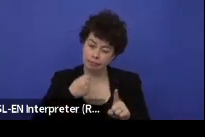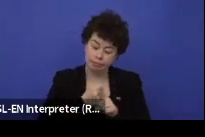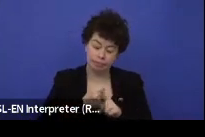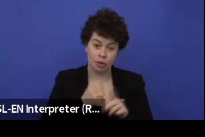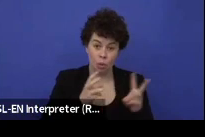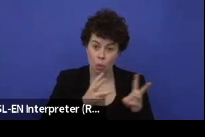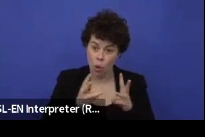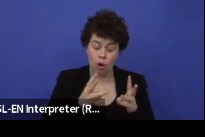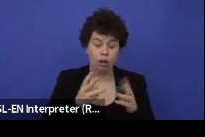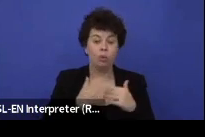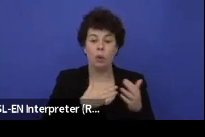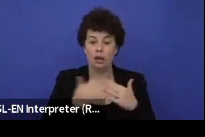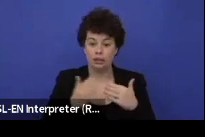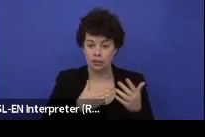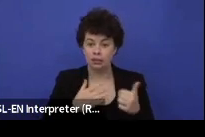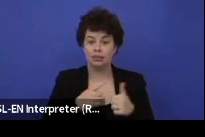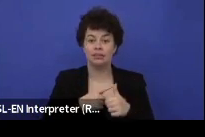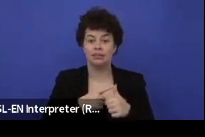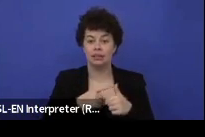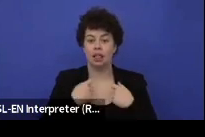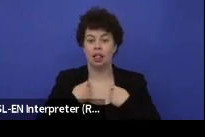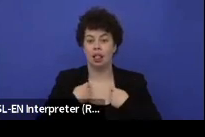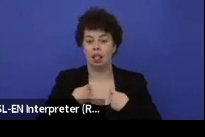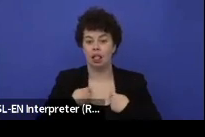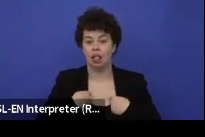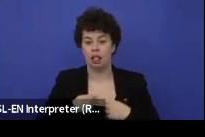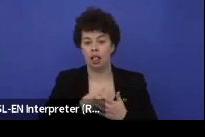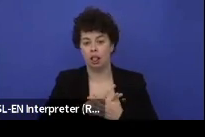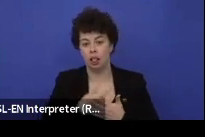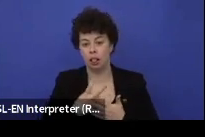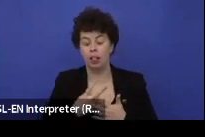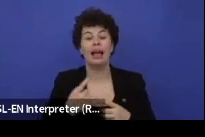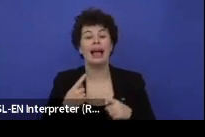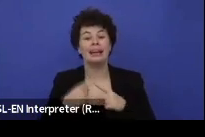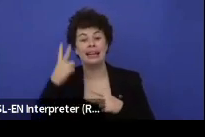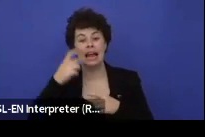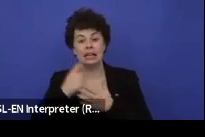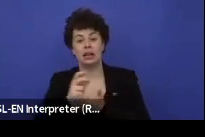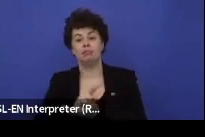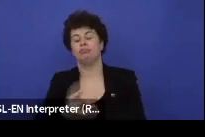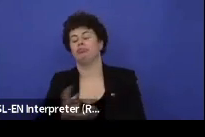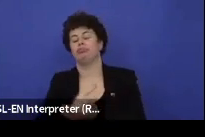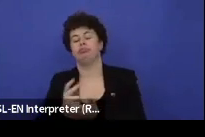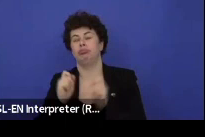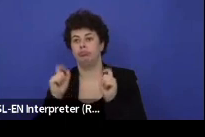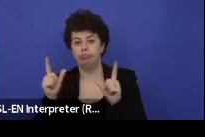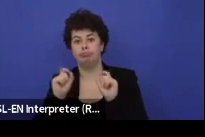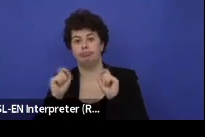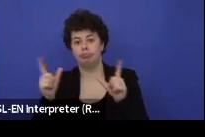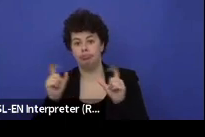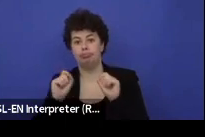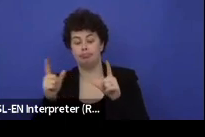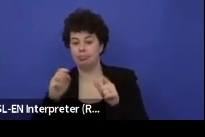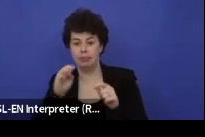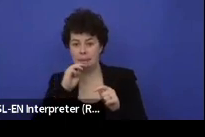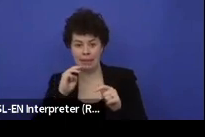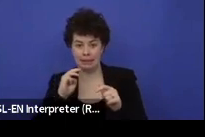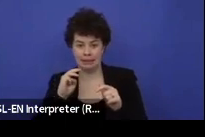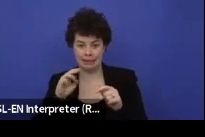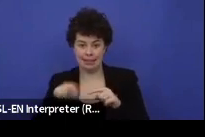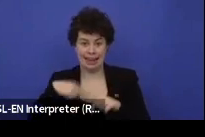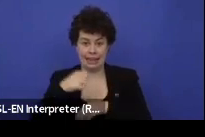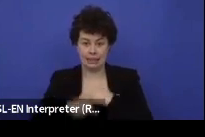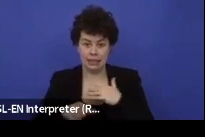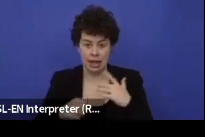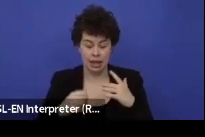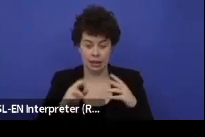for example, tiredness and difficulty sleeping, because that then has a knock-on effect the next day. Brain fog,